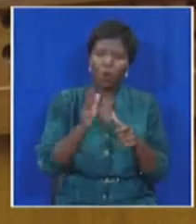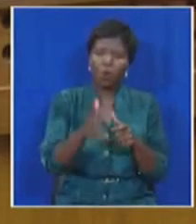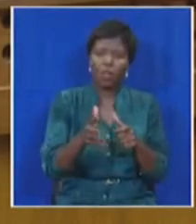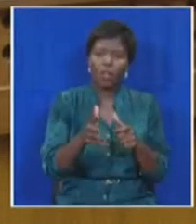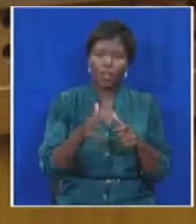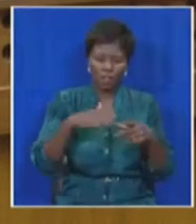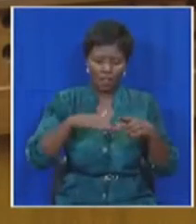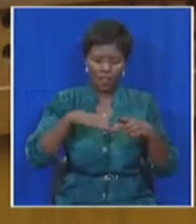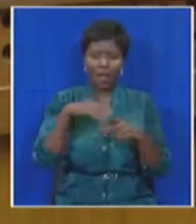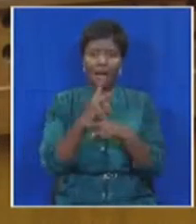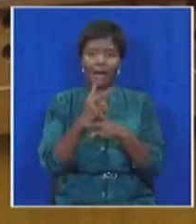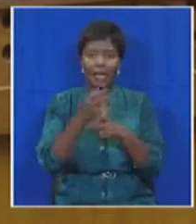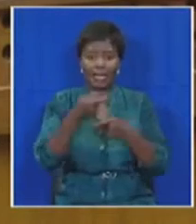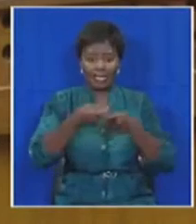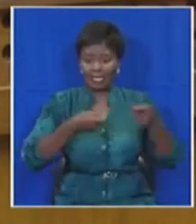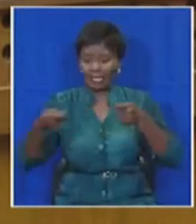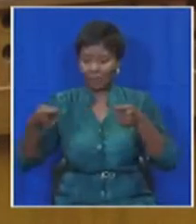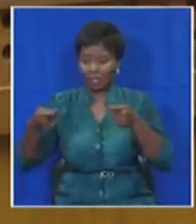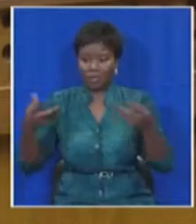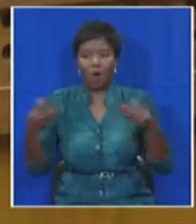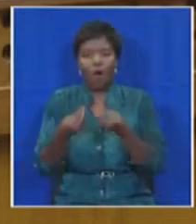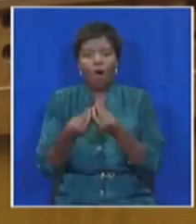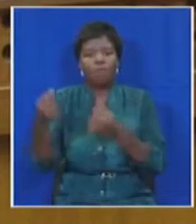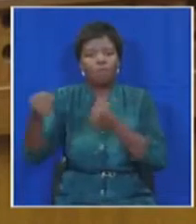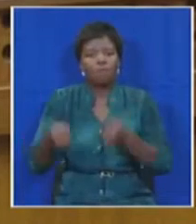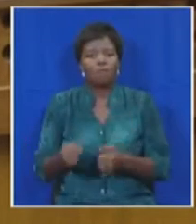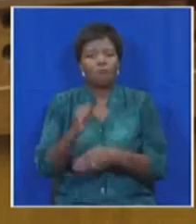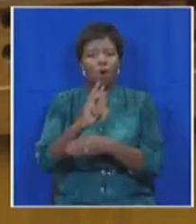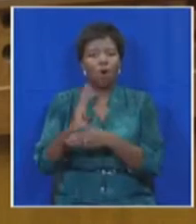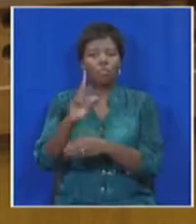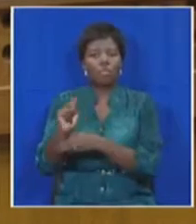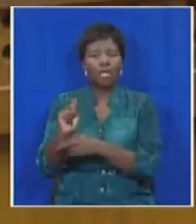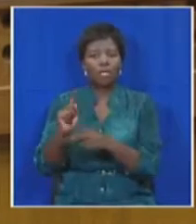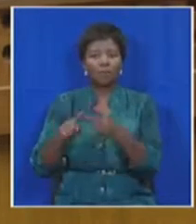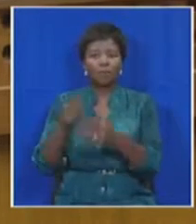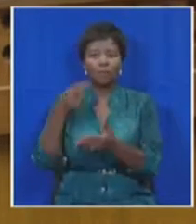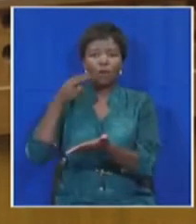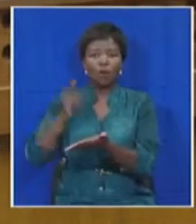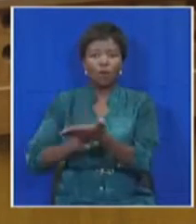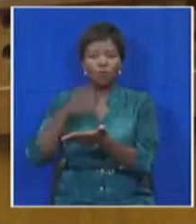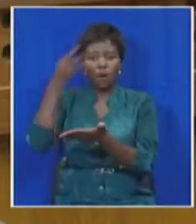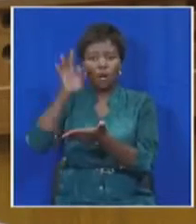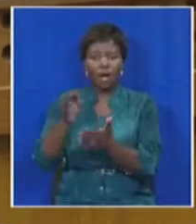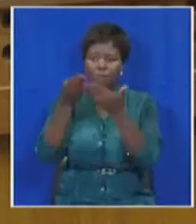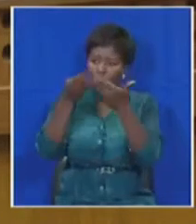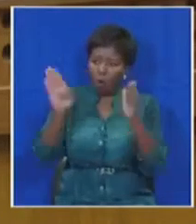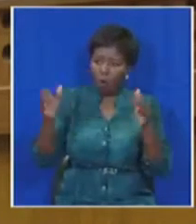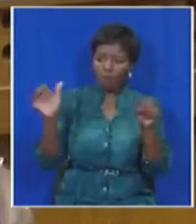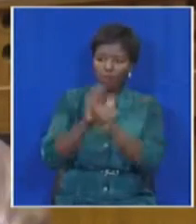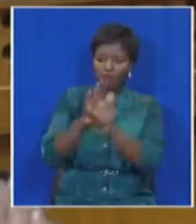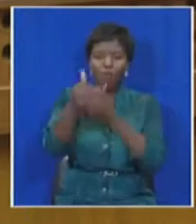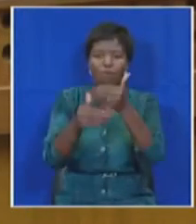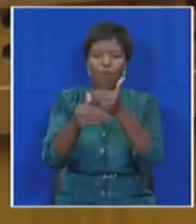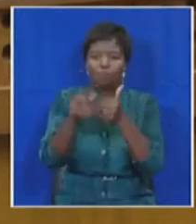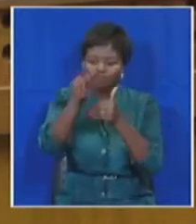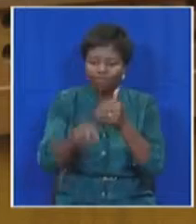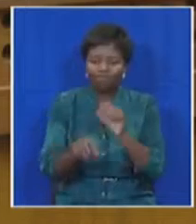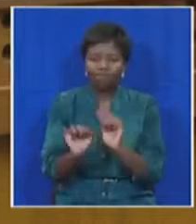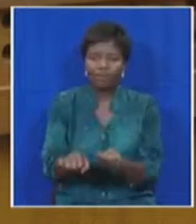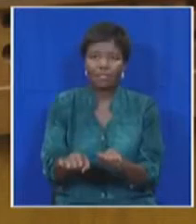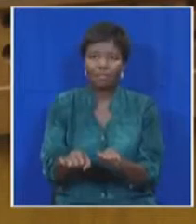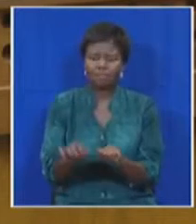Capping spending on consultants, making tender processes transparent, and cutting. Order,